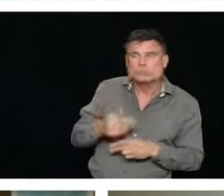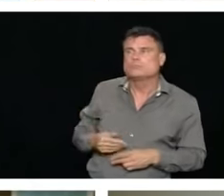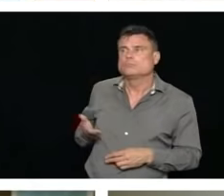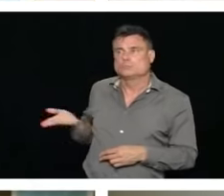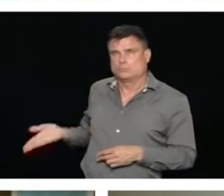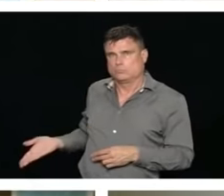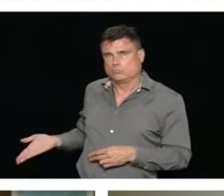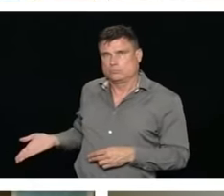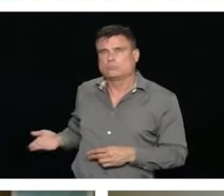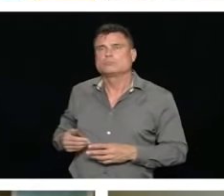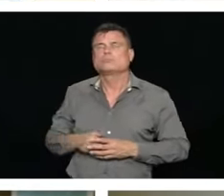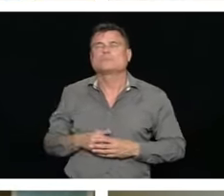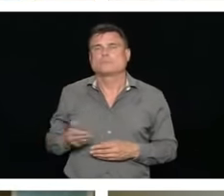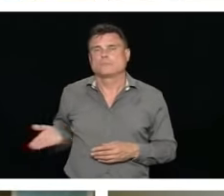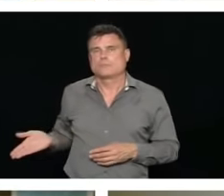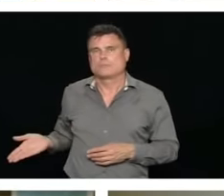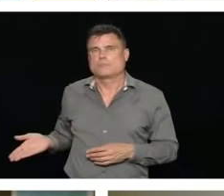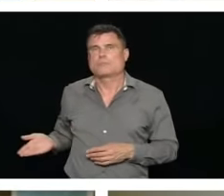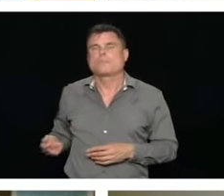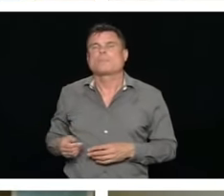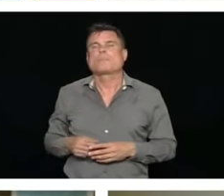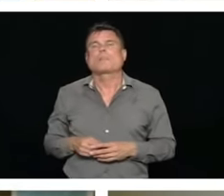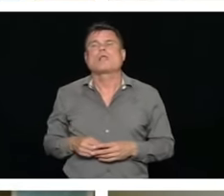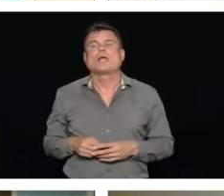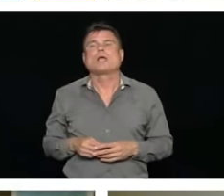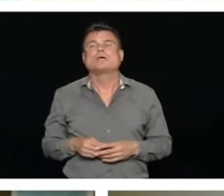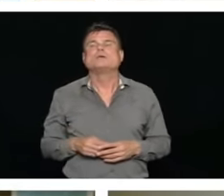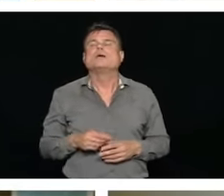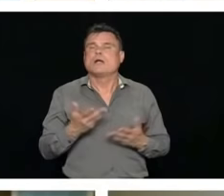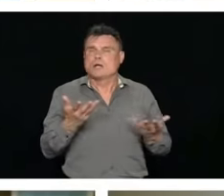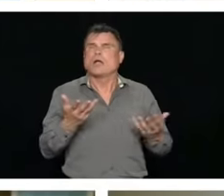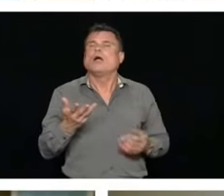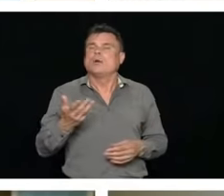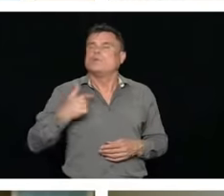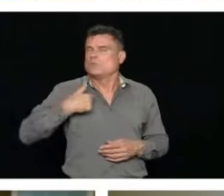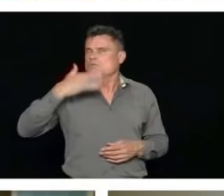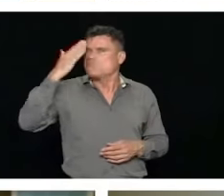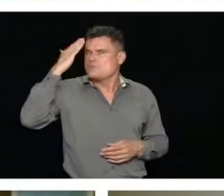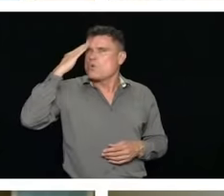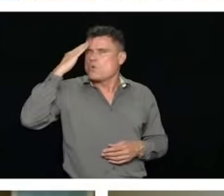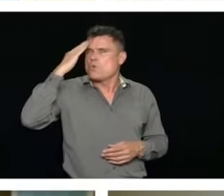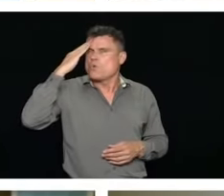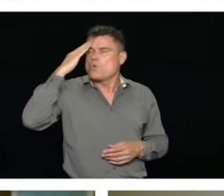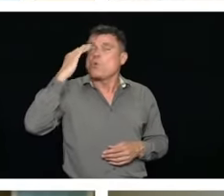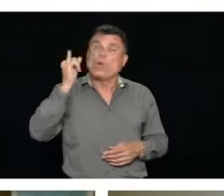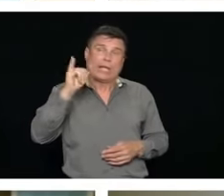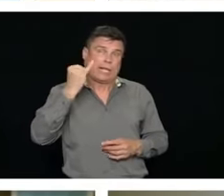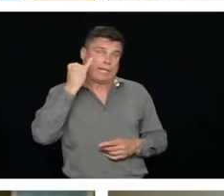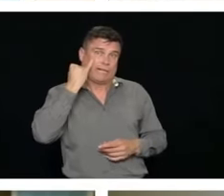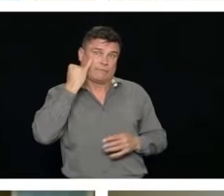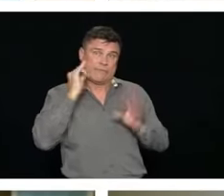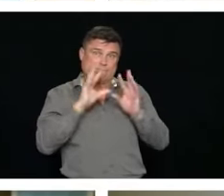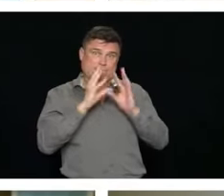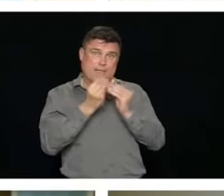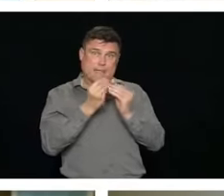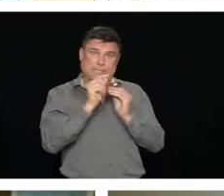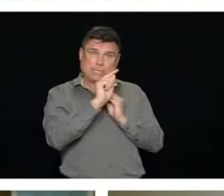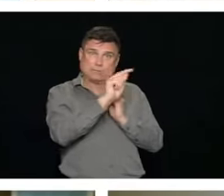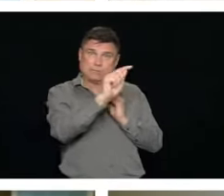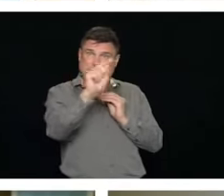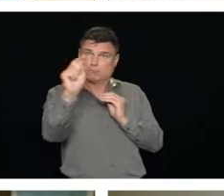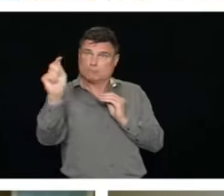if families understand that they should be in smaller groups, if